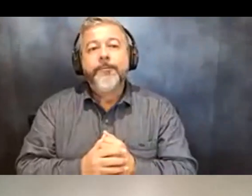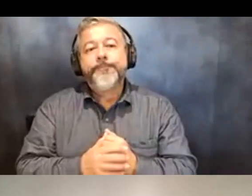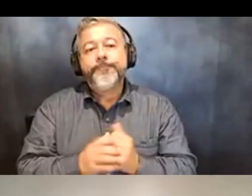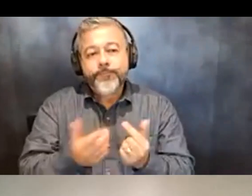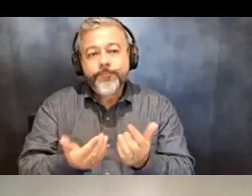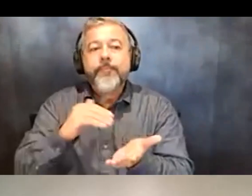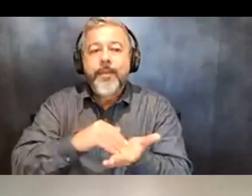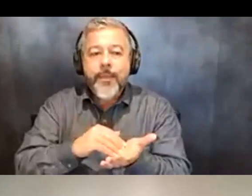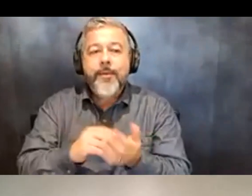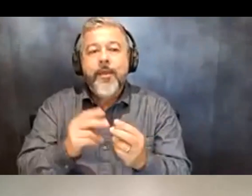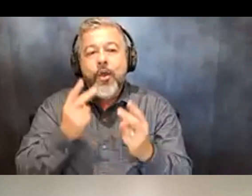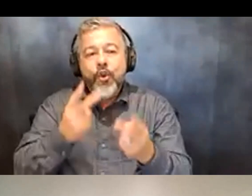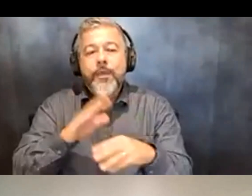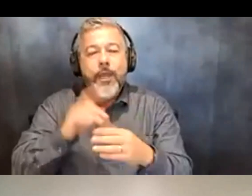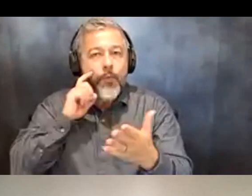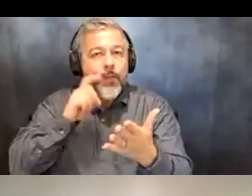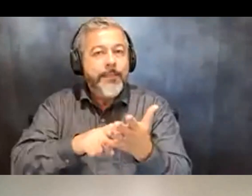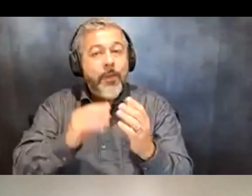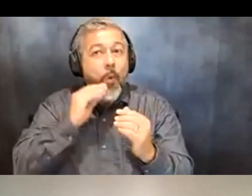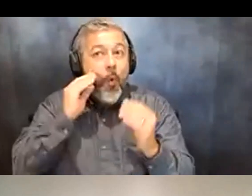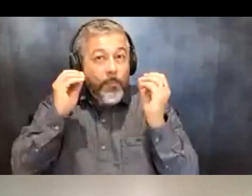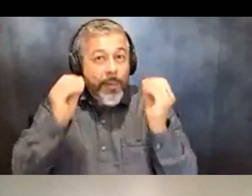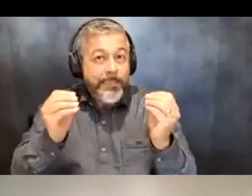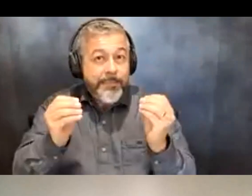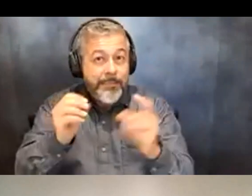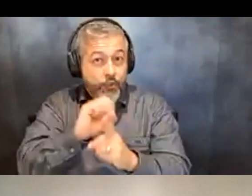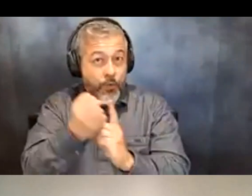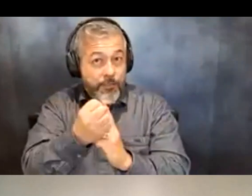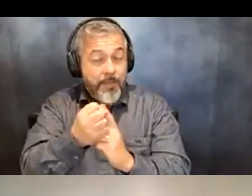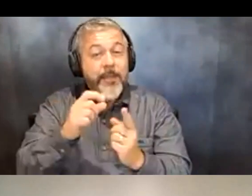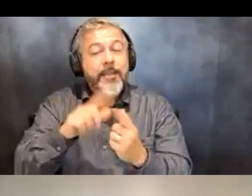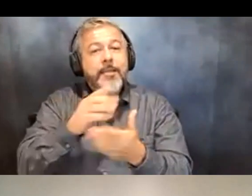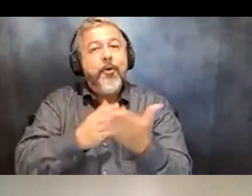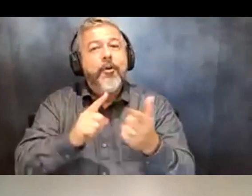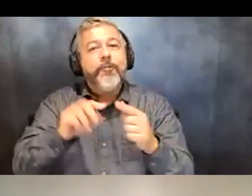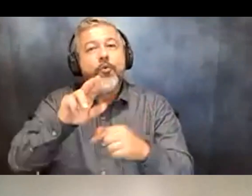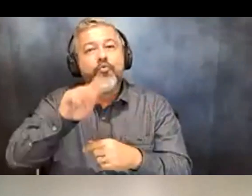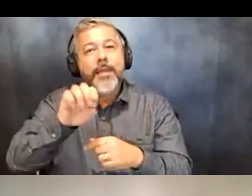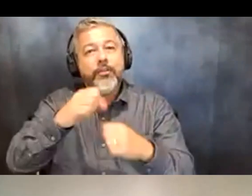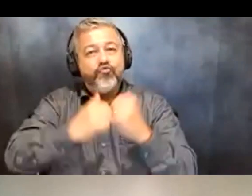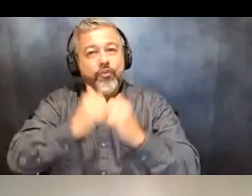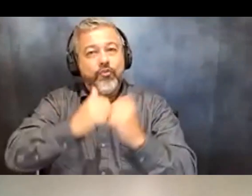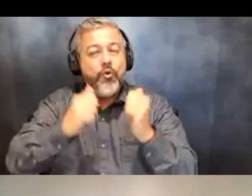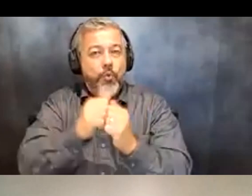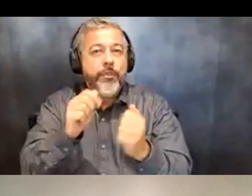looking at recognizing homelessness as a component of the rate structure within these programs. It oftentimes does require a